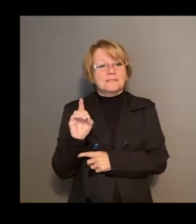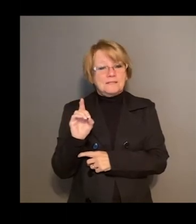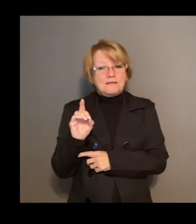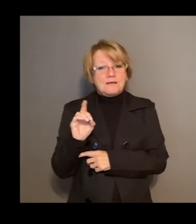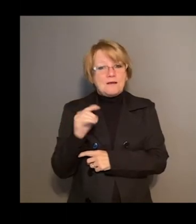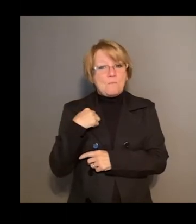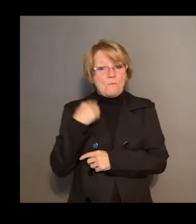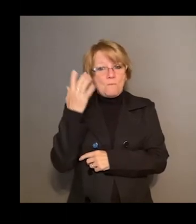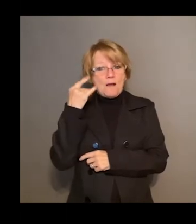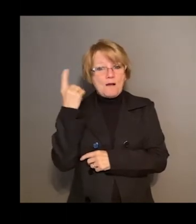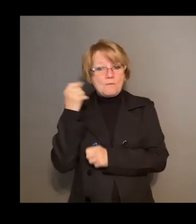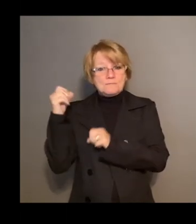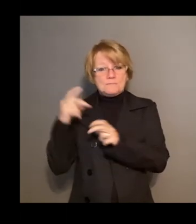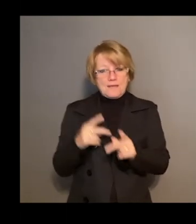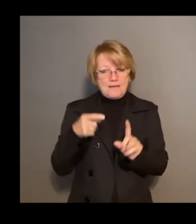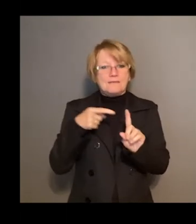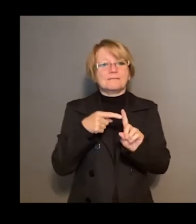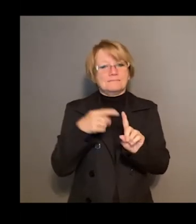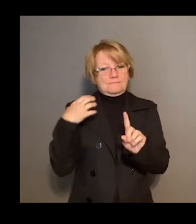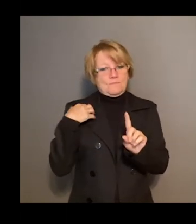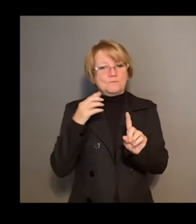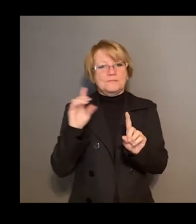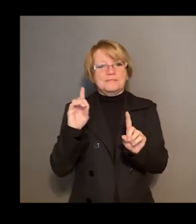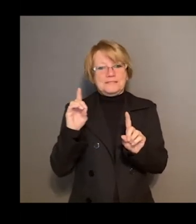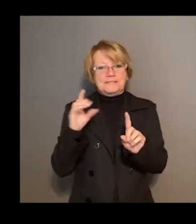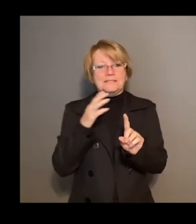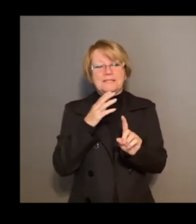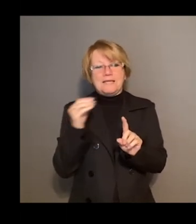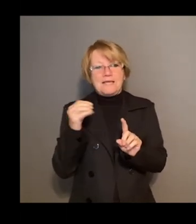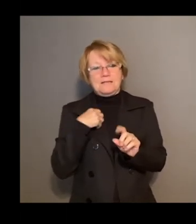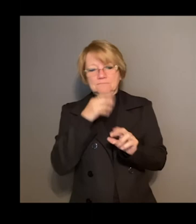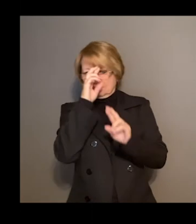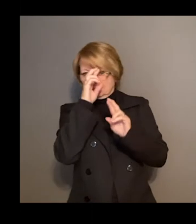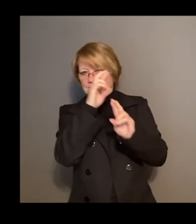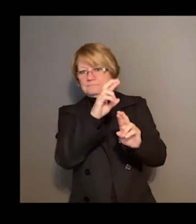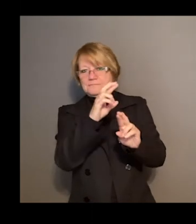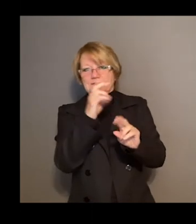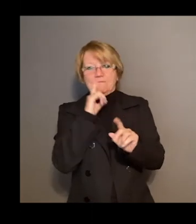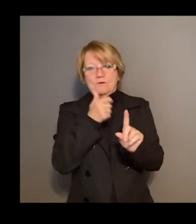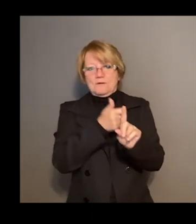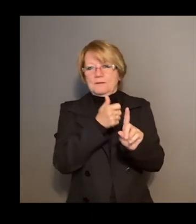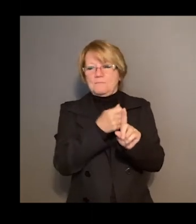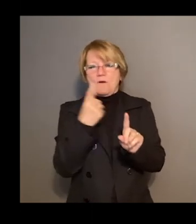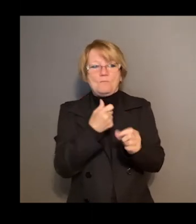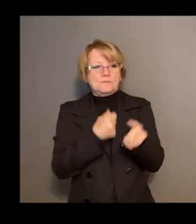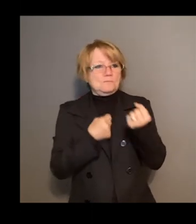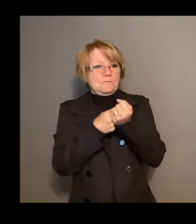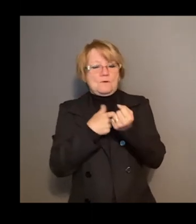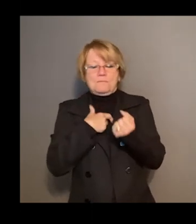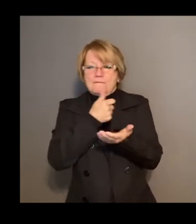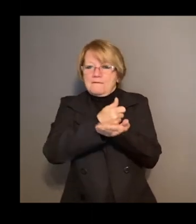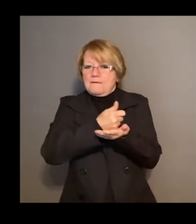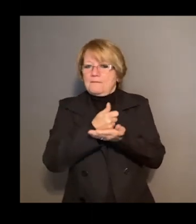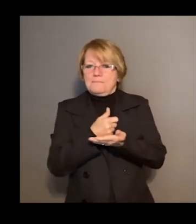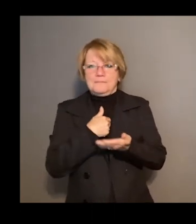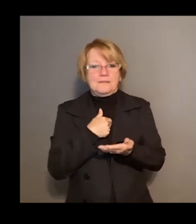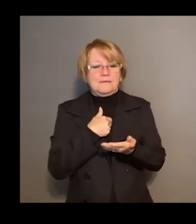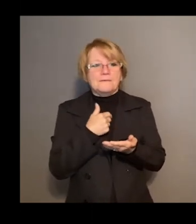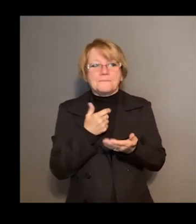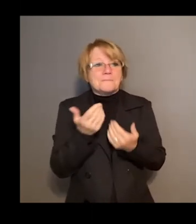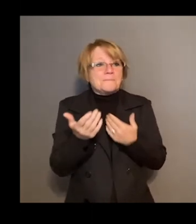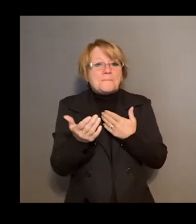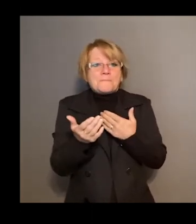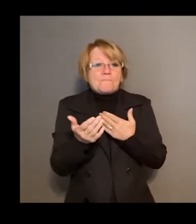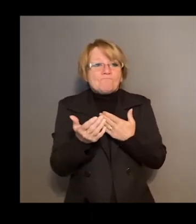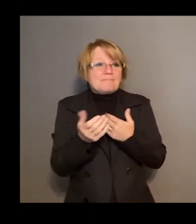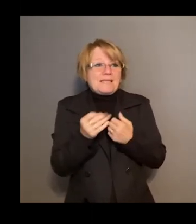One thing that always brings me back is Coach D and the respect that I have for him for always having my back and be